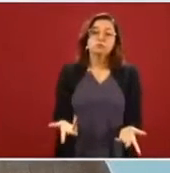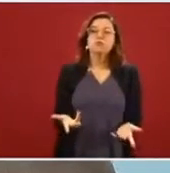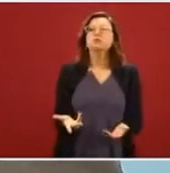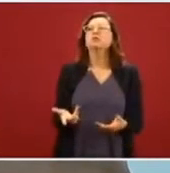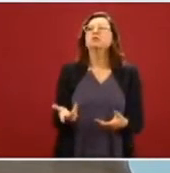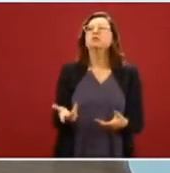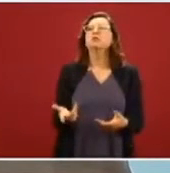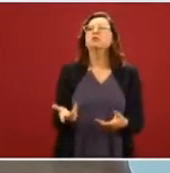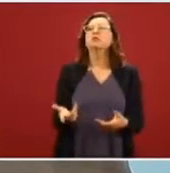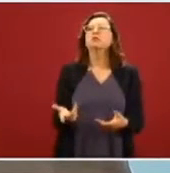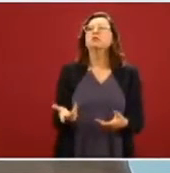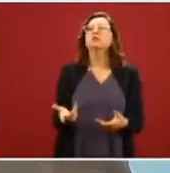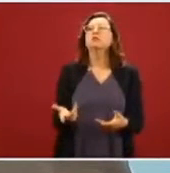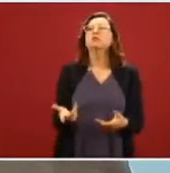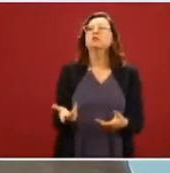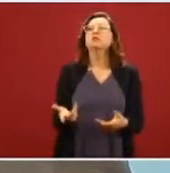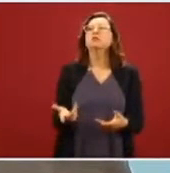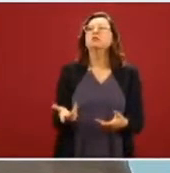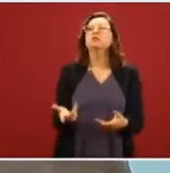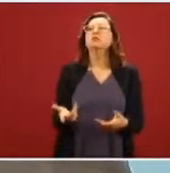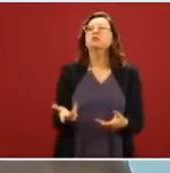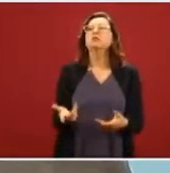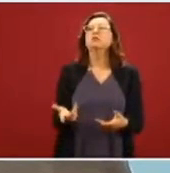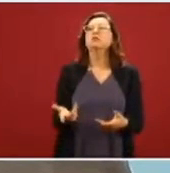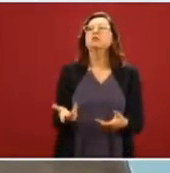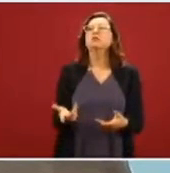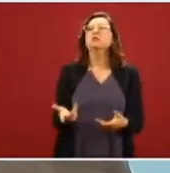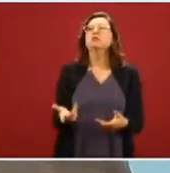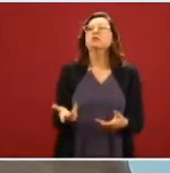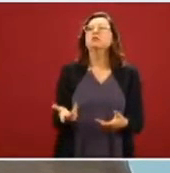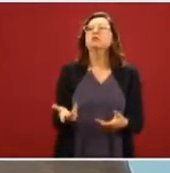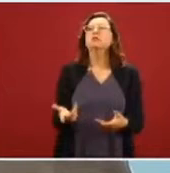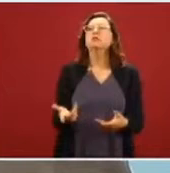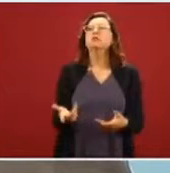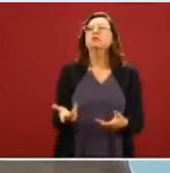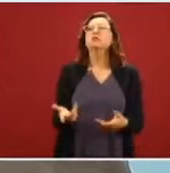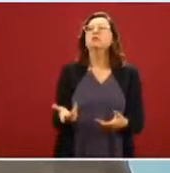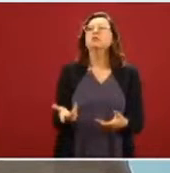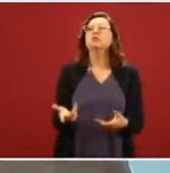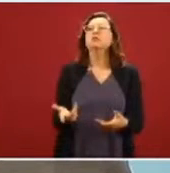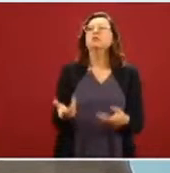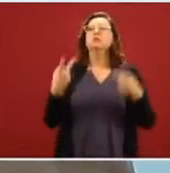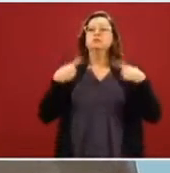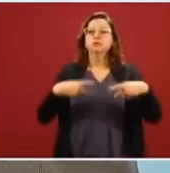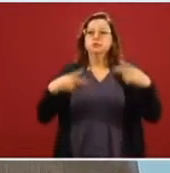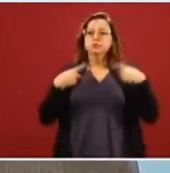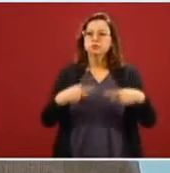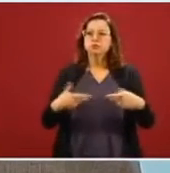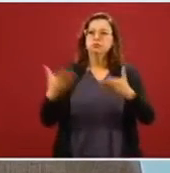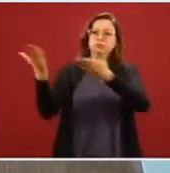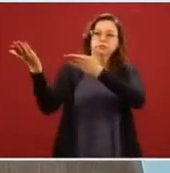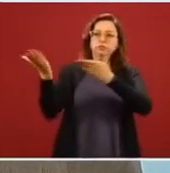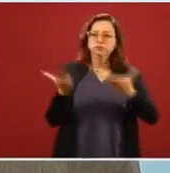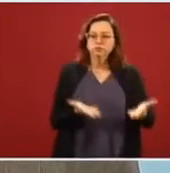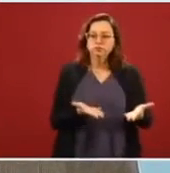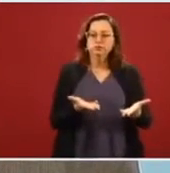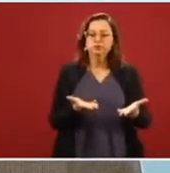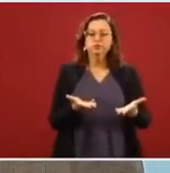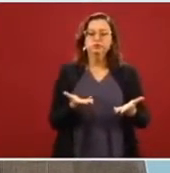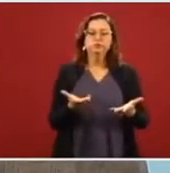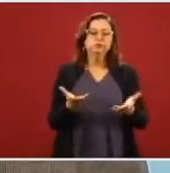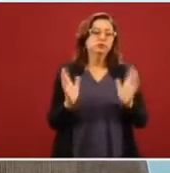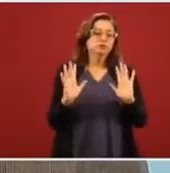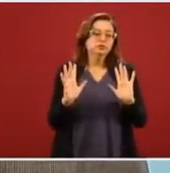distintas vías, And these also enter via different ways de llegada a un